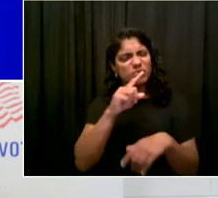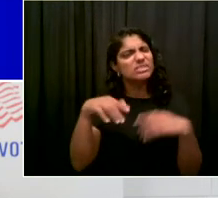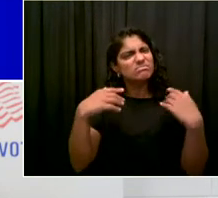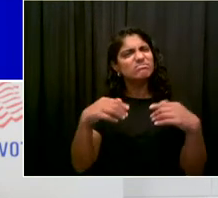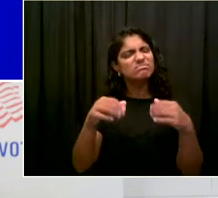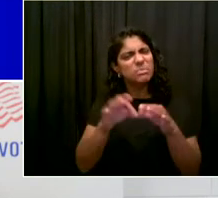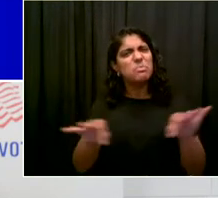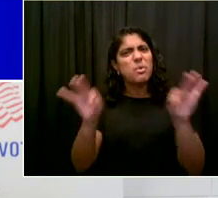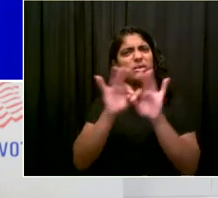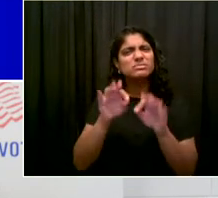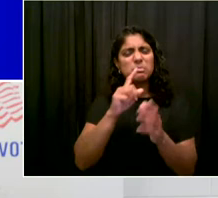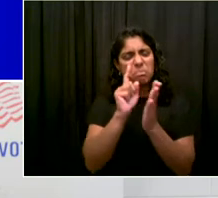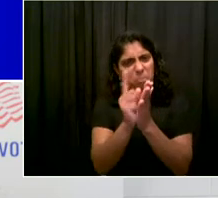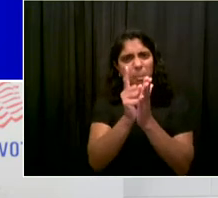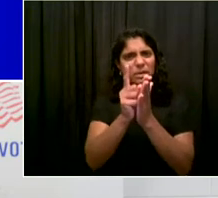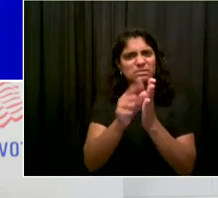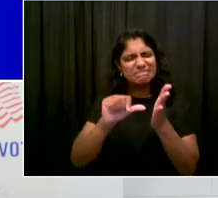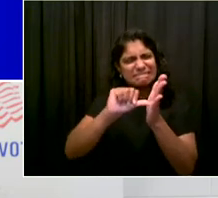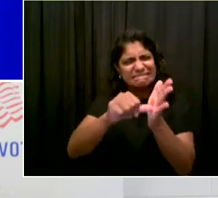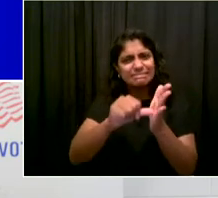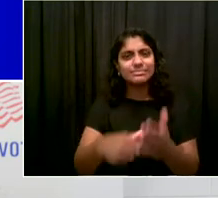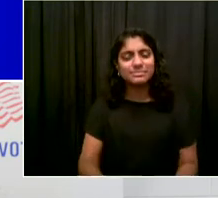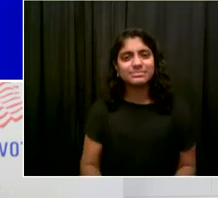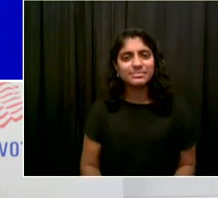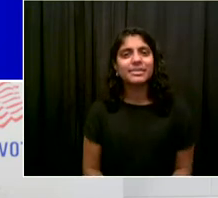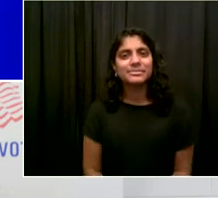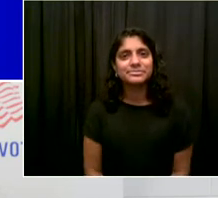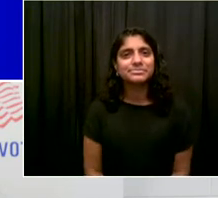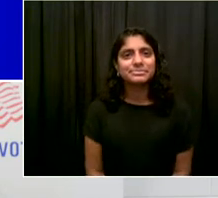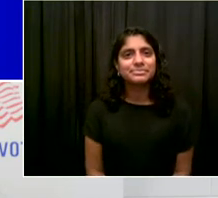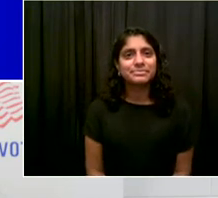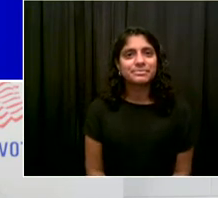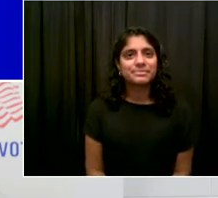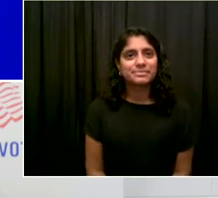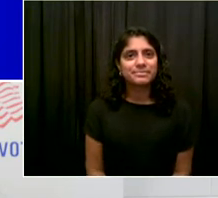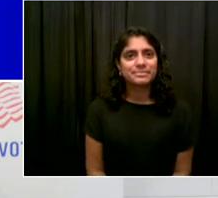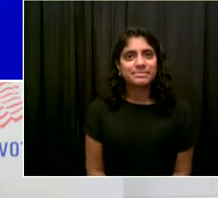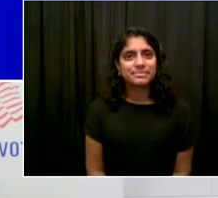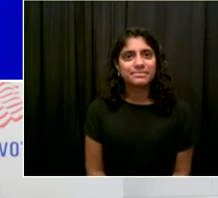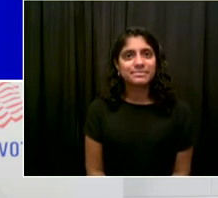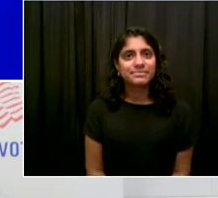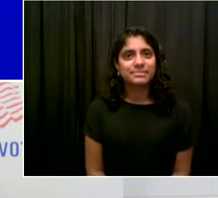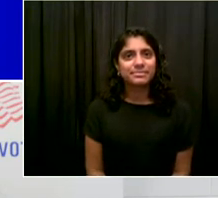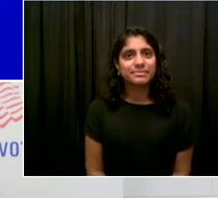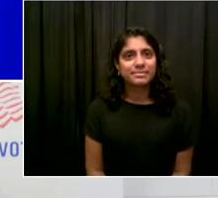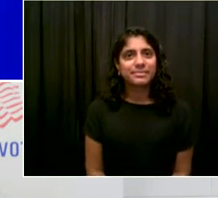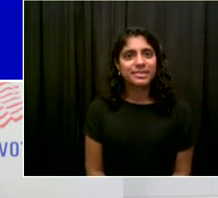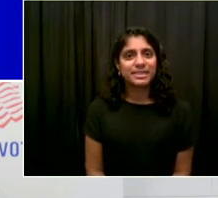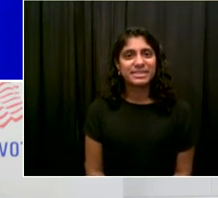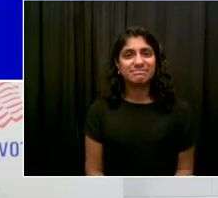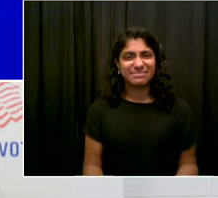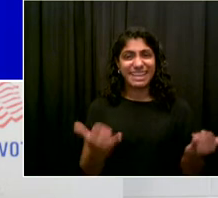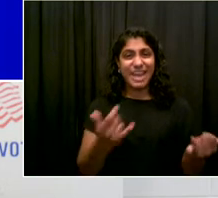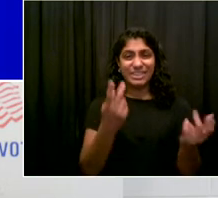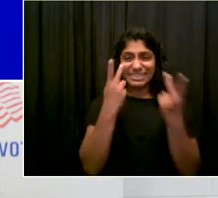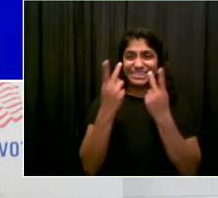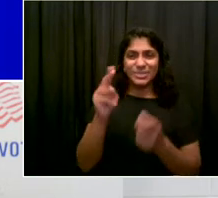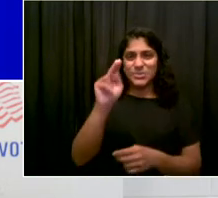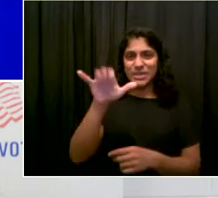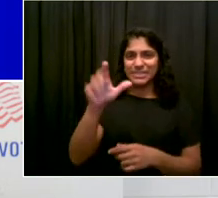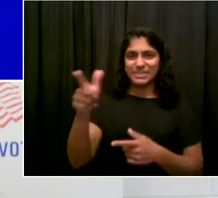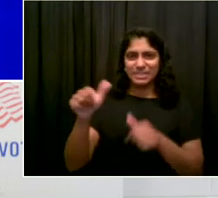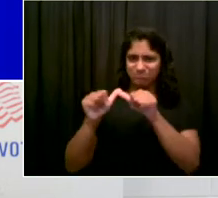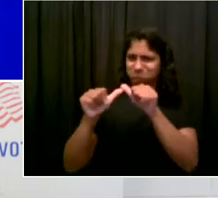York City. I keep saying there's no stopping New York, and yesterday was further proof of it. New Yorkers came out